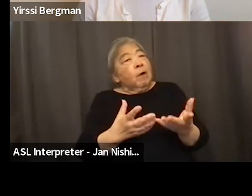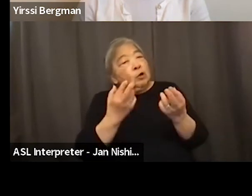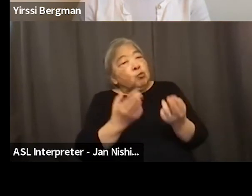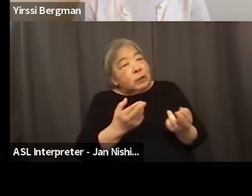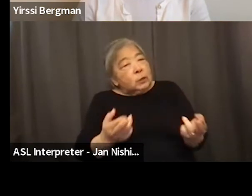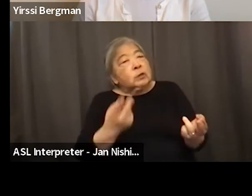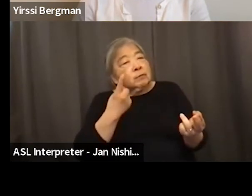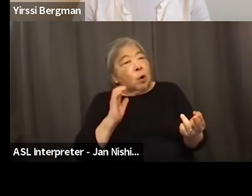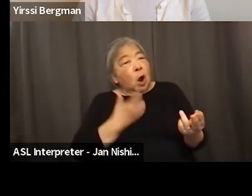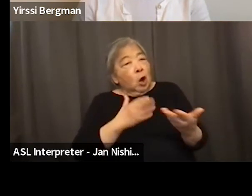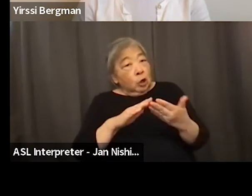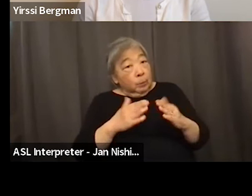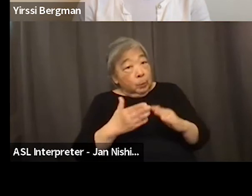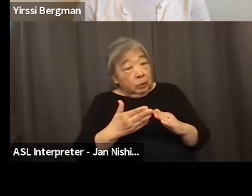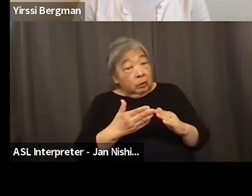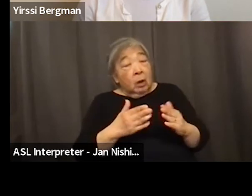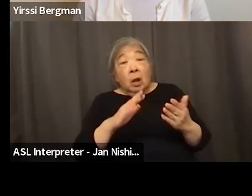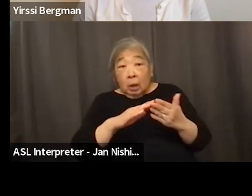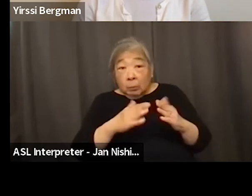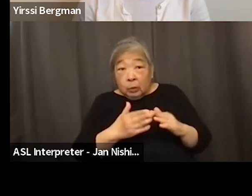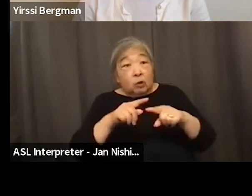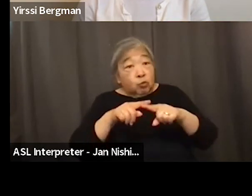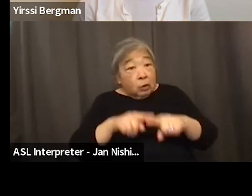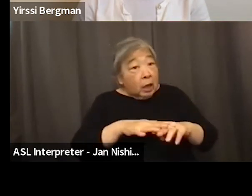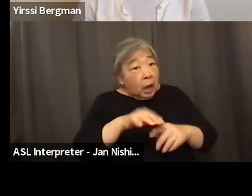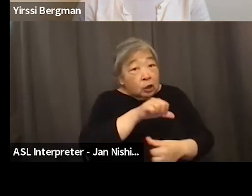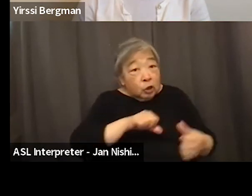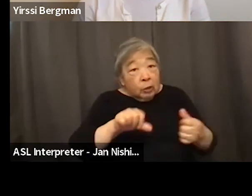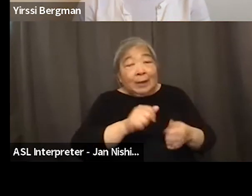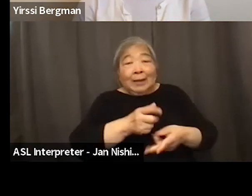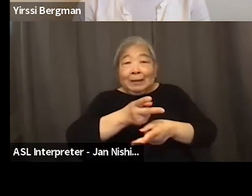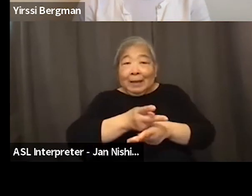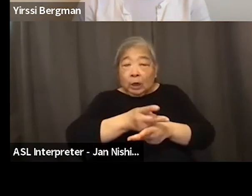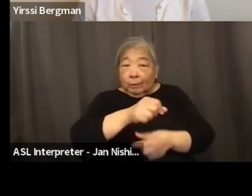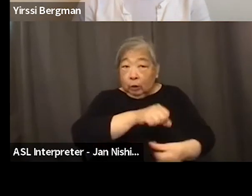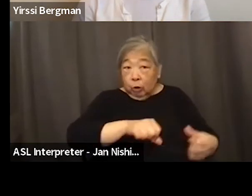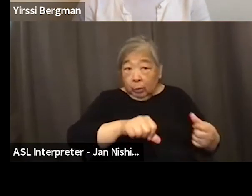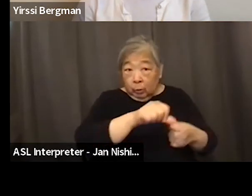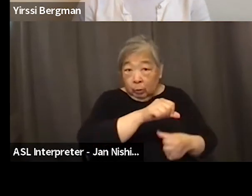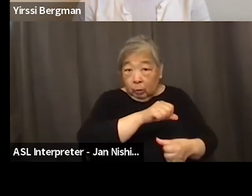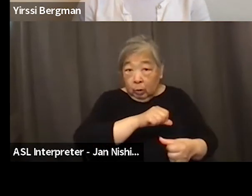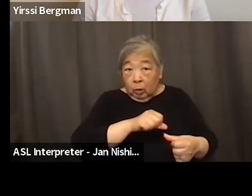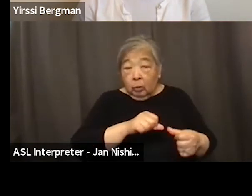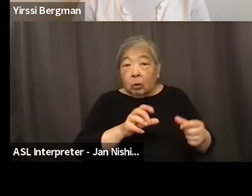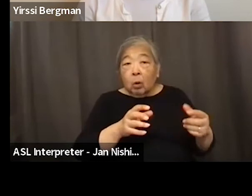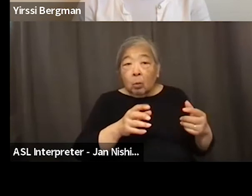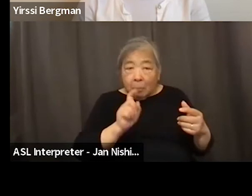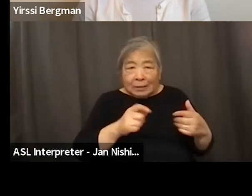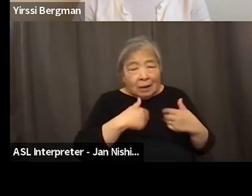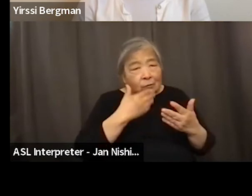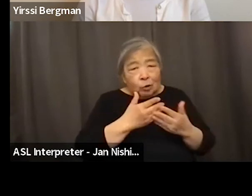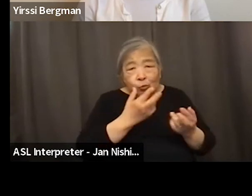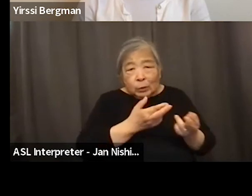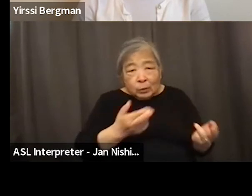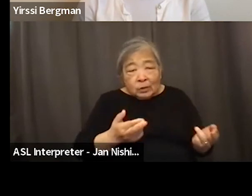resources for our communities to rely on each other, to take care of each other, such that we are very well-resourced. Right? And that goes back